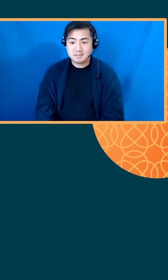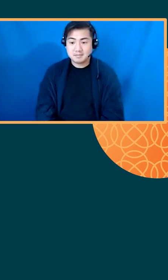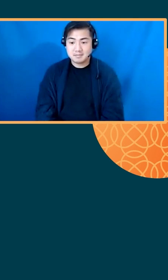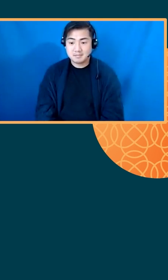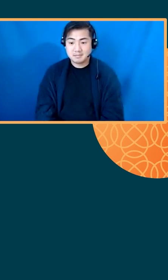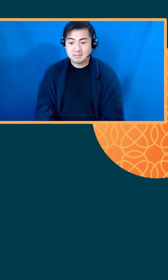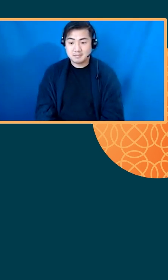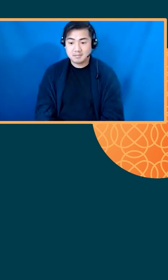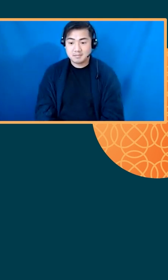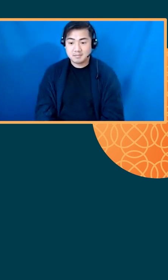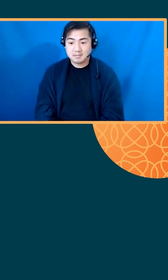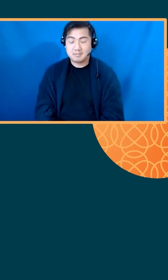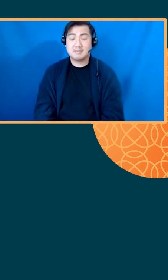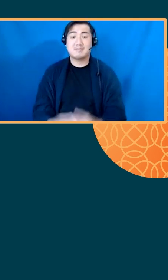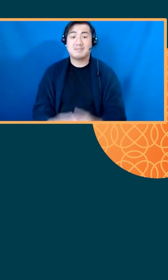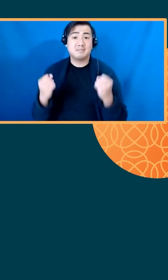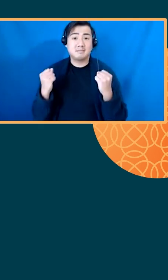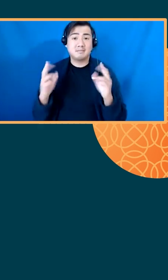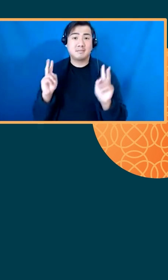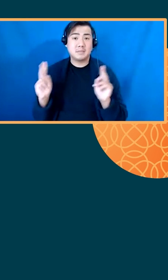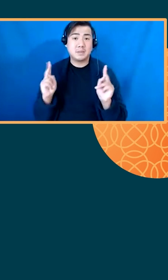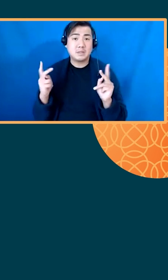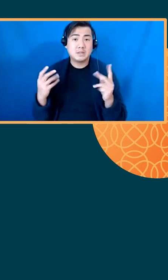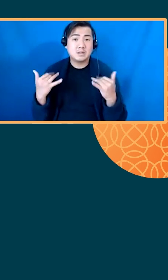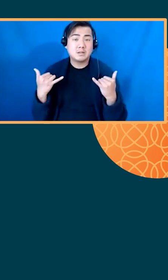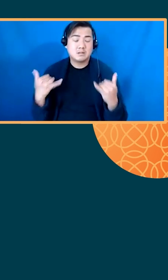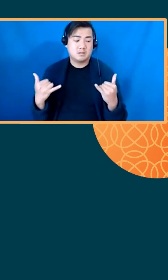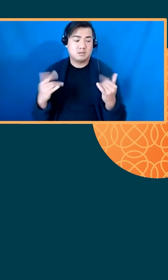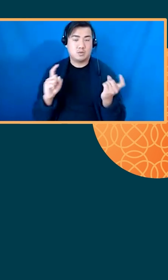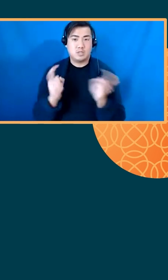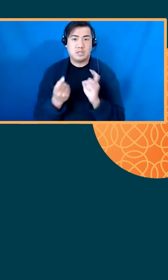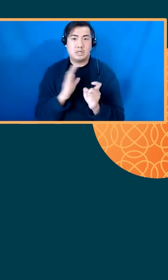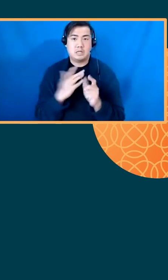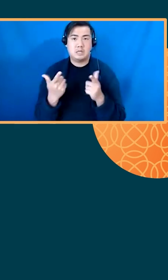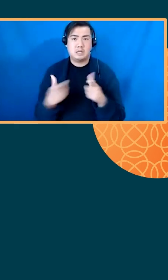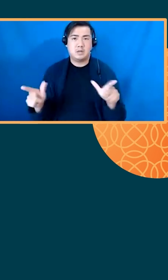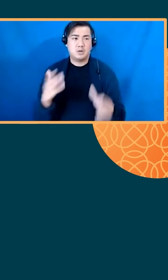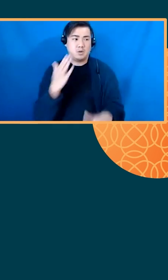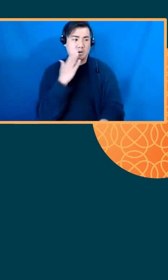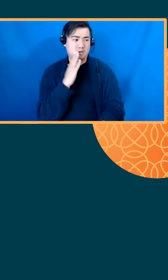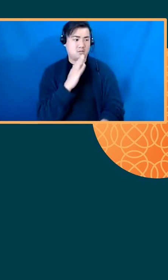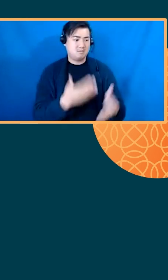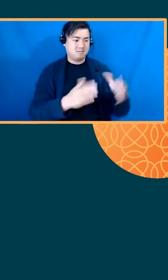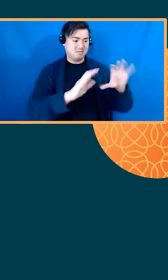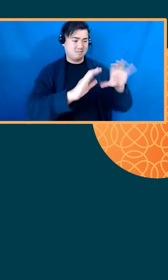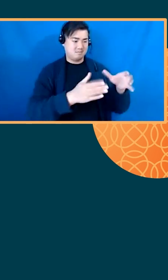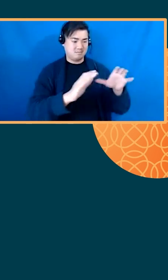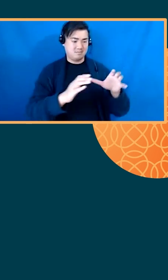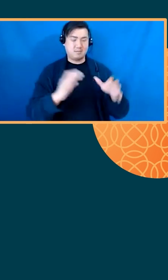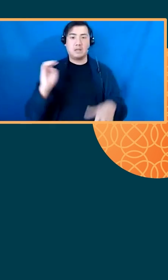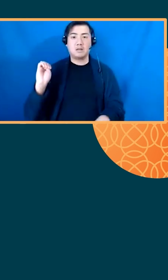especially as so many of us are starting to shift our language to stop talking about this minority group. When we talk